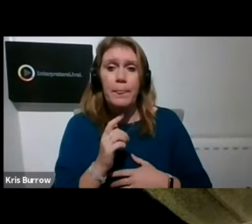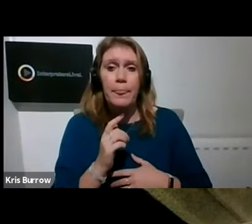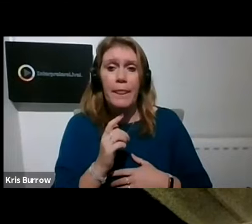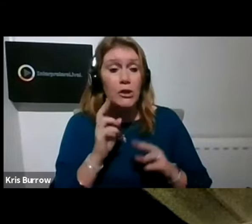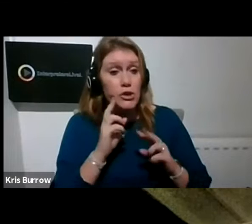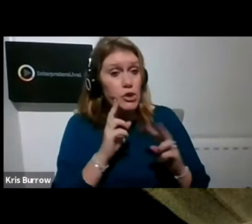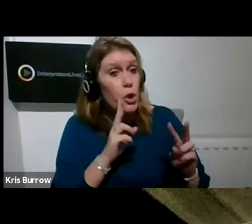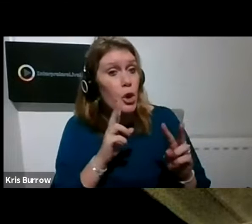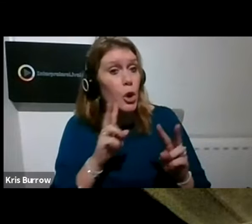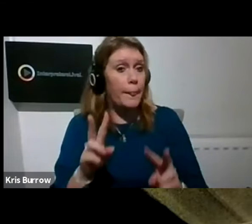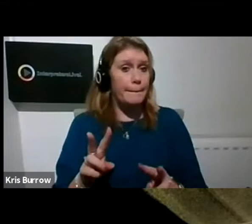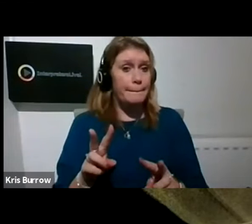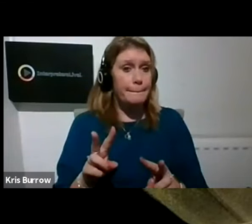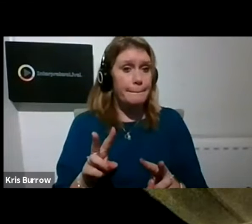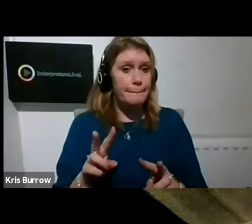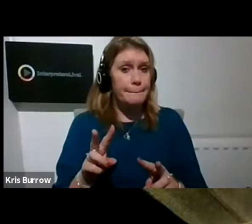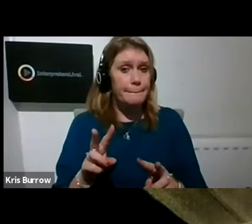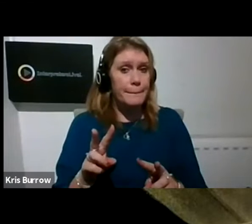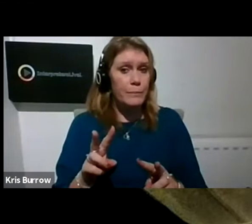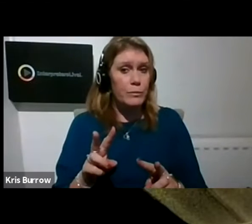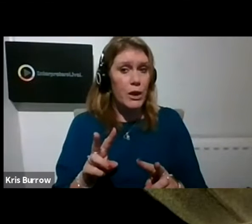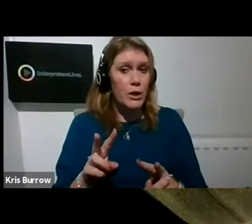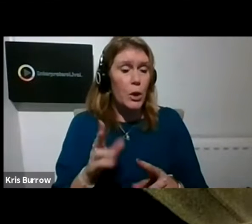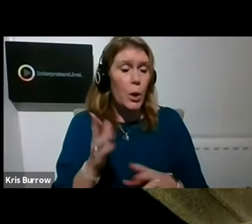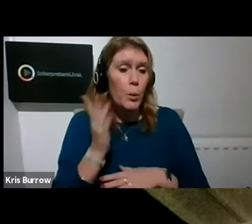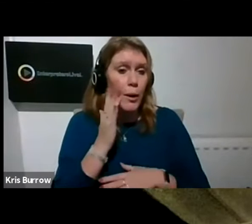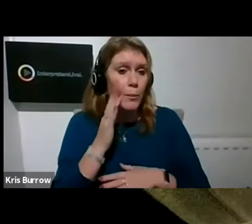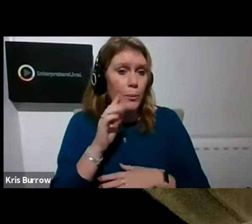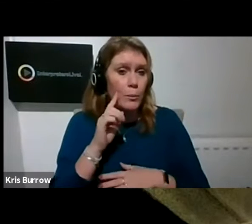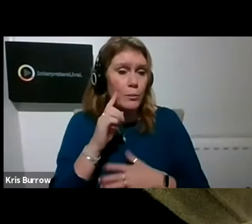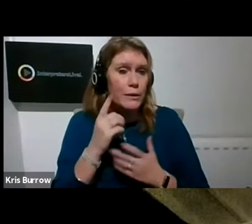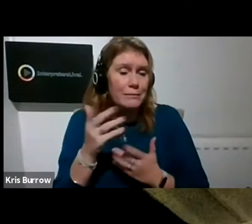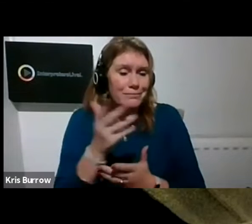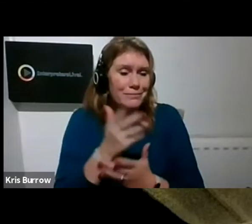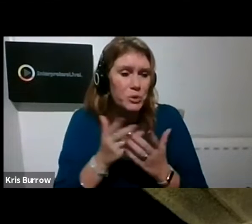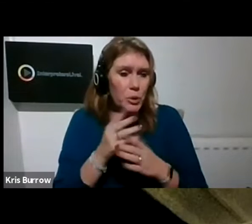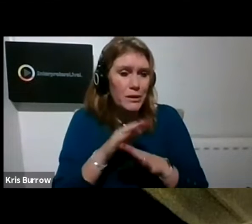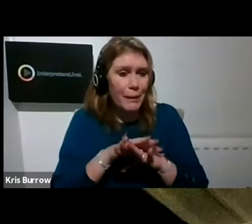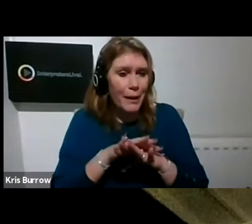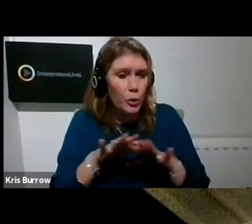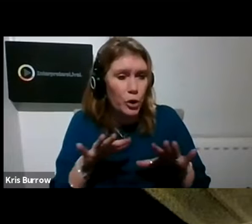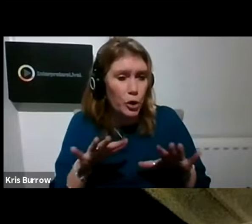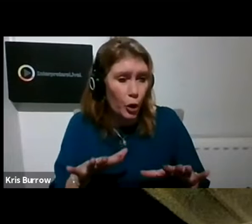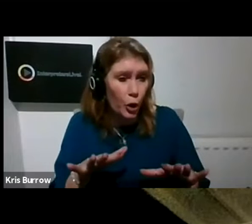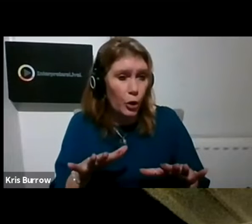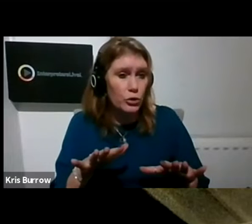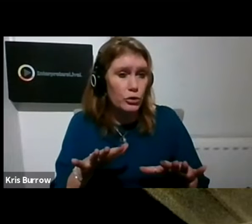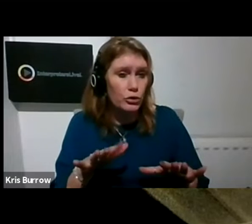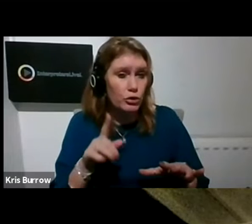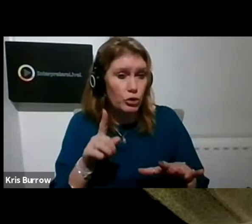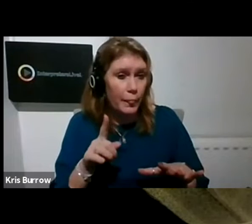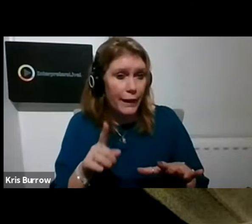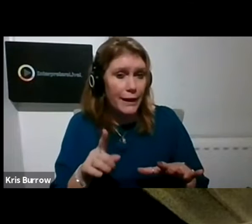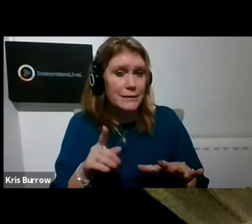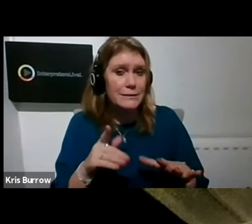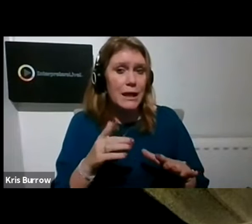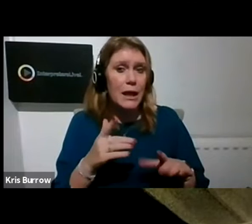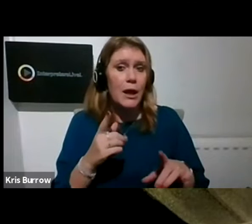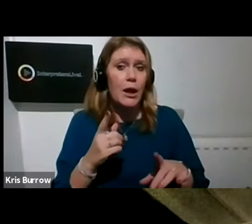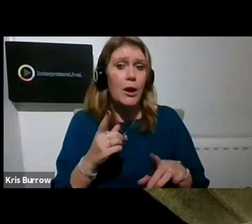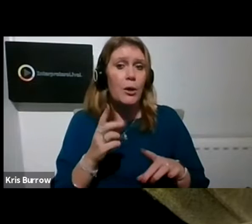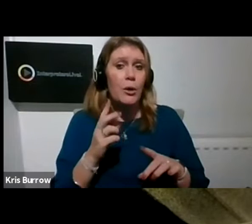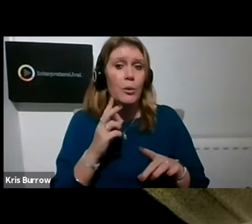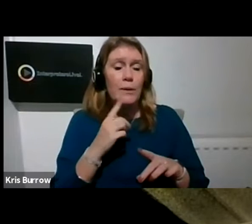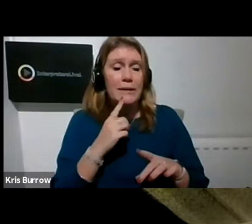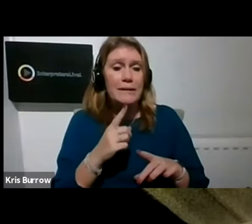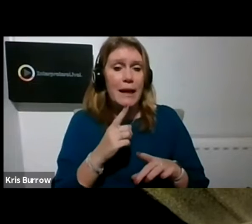looked at. And when we talked about not doing that and not filming the performers, and I told a friend that we weren't